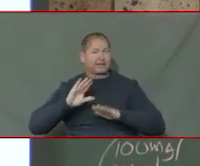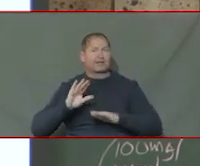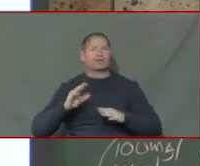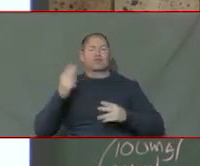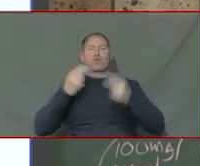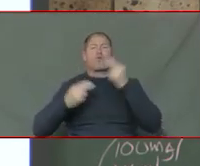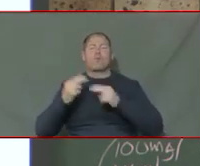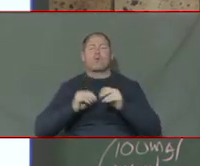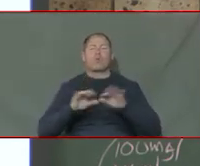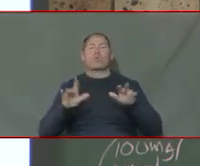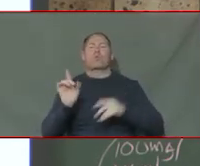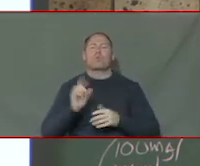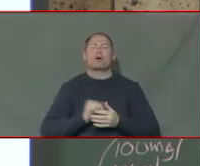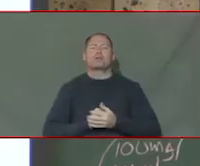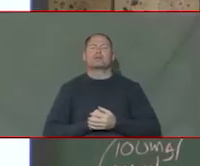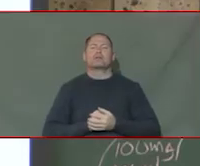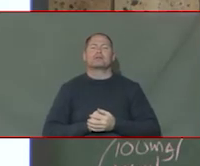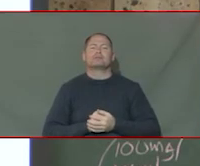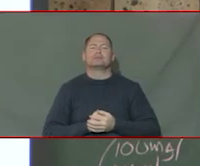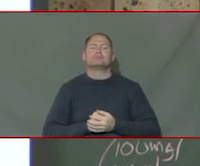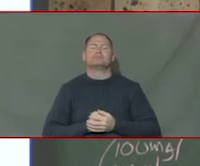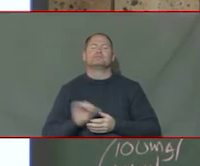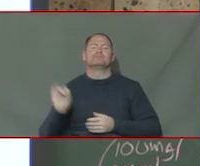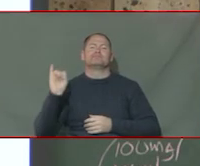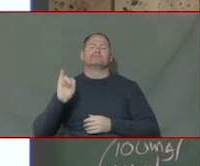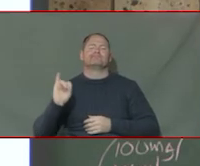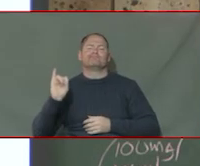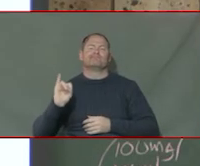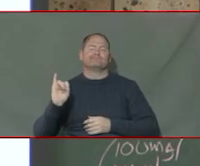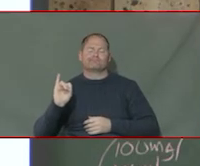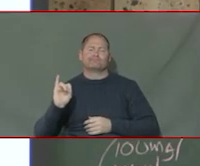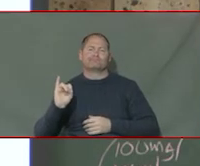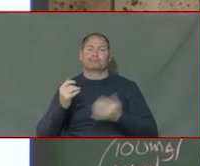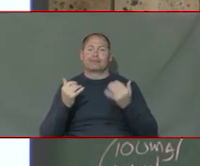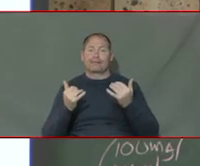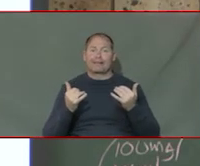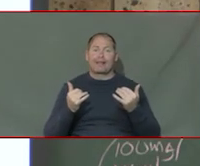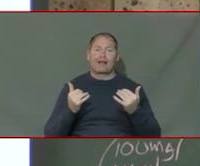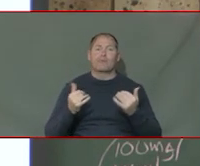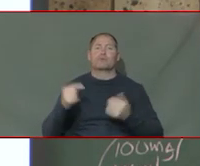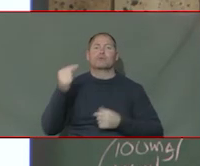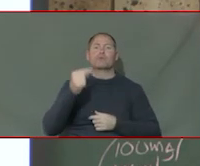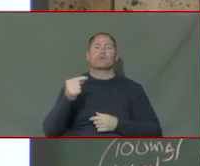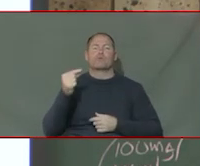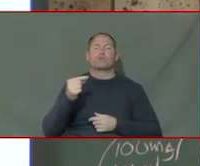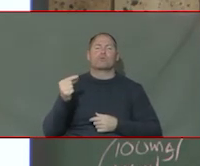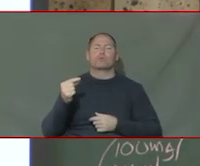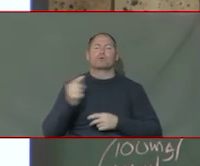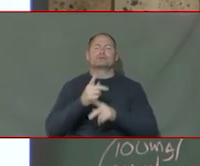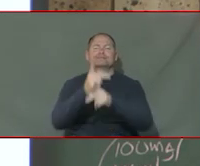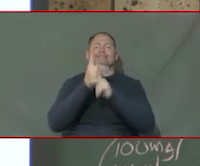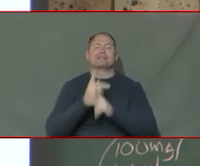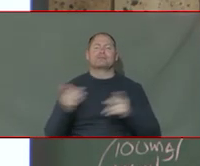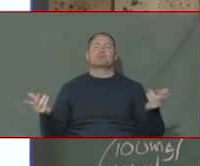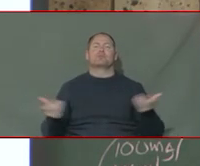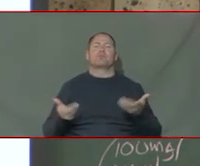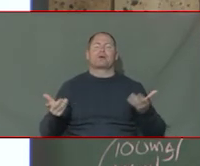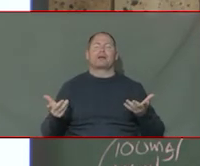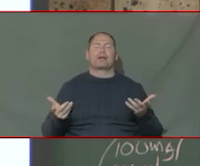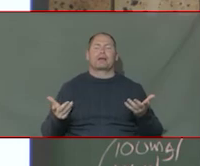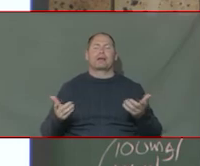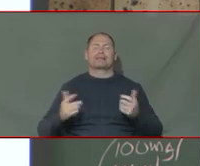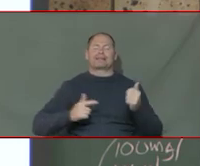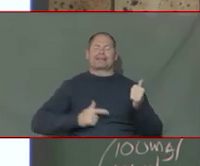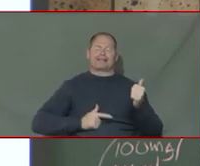And where is that extra glucose that you had last night from the meal? Where is it stored, in which organ?